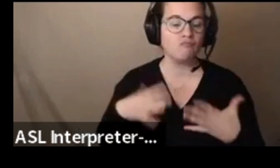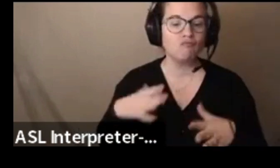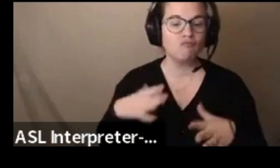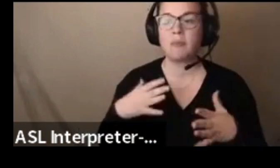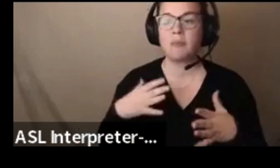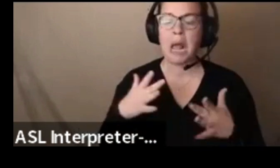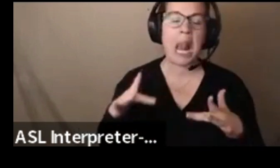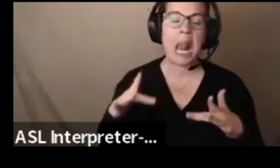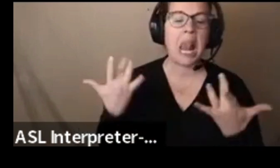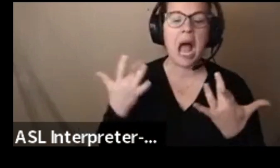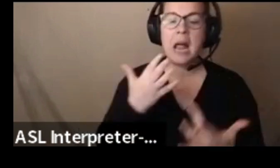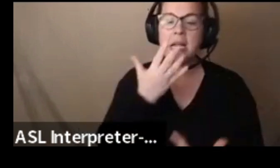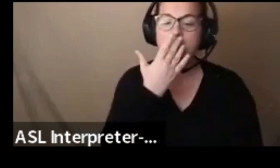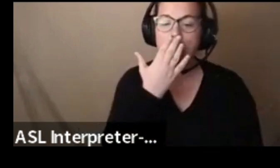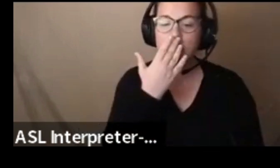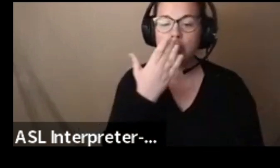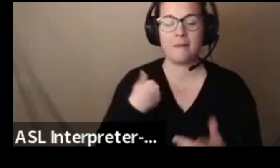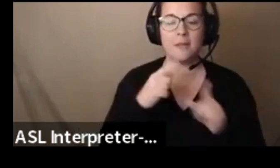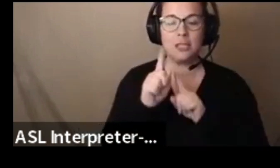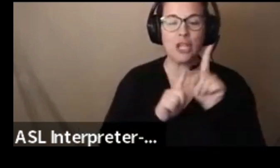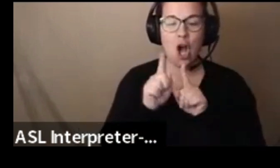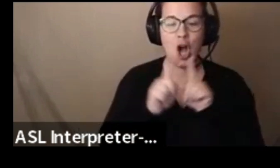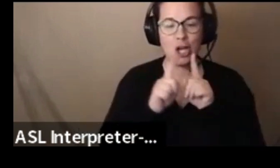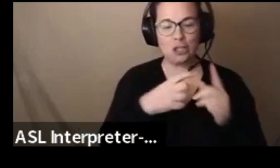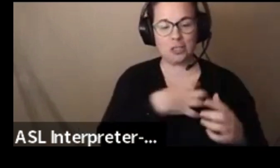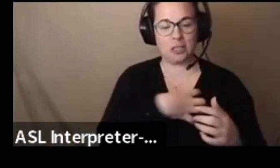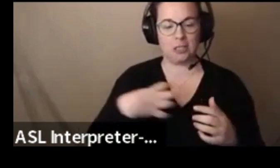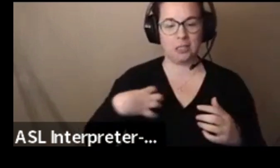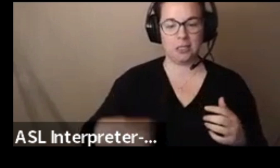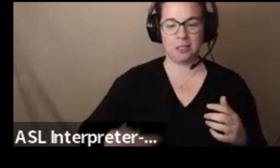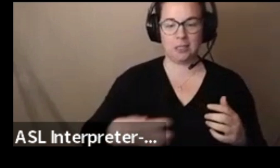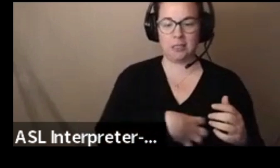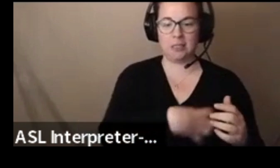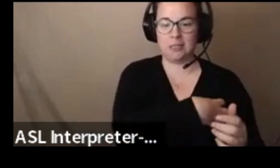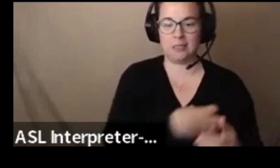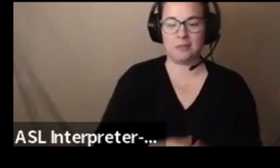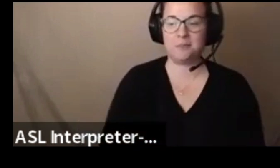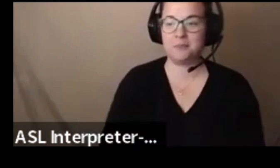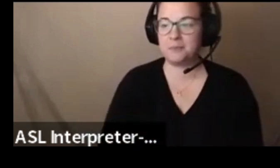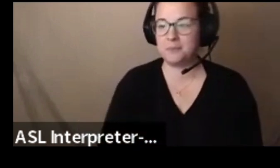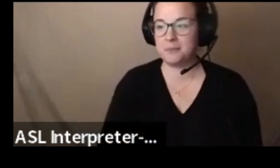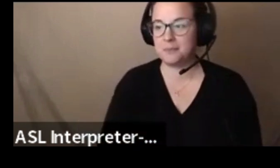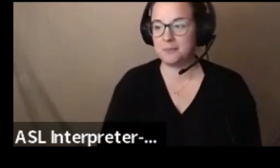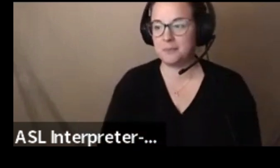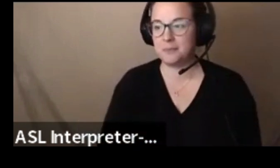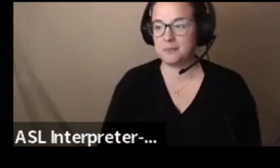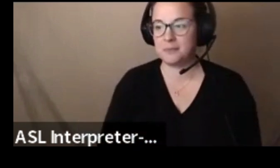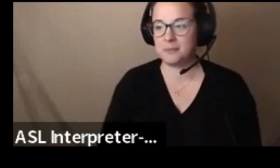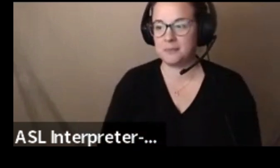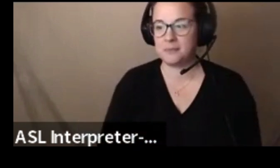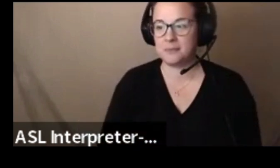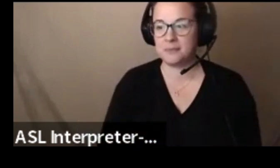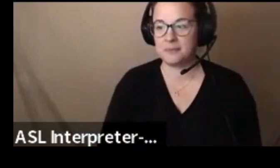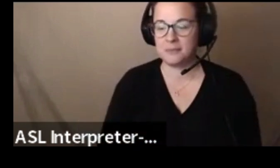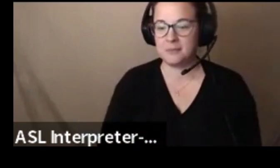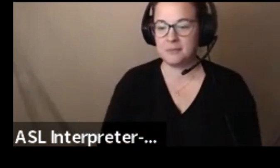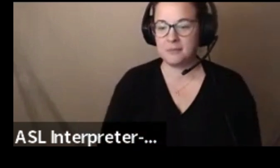jumper with lots of big white stars all over it and white toweling tracksuit bottoms.